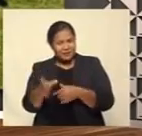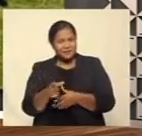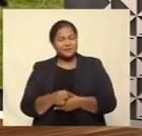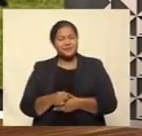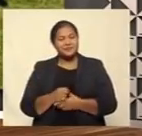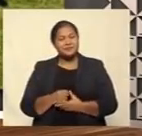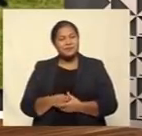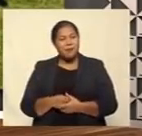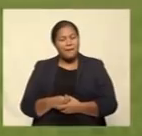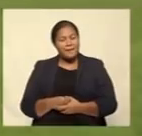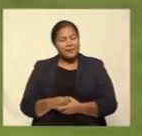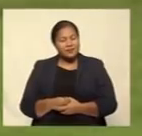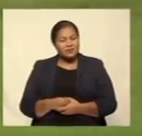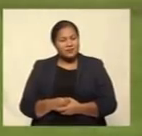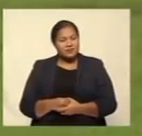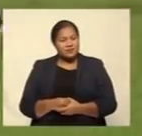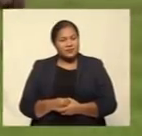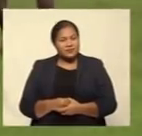Materikula has more.